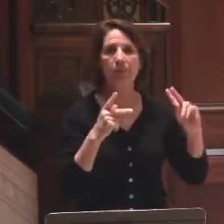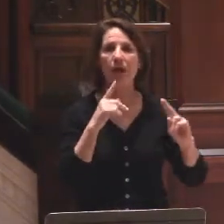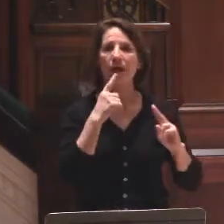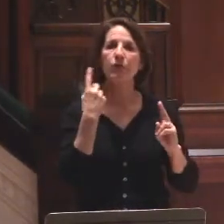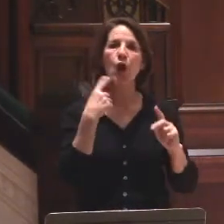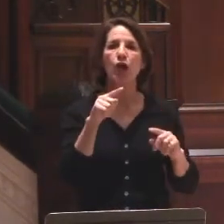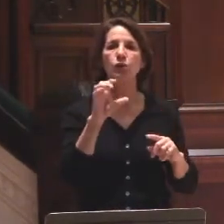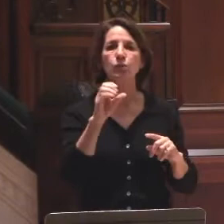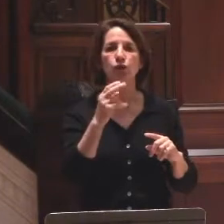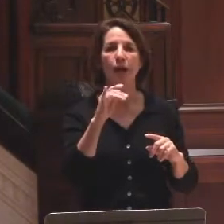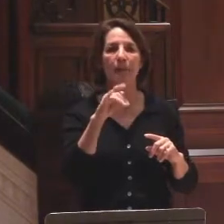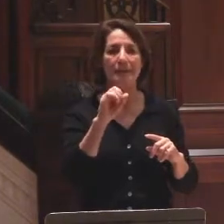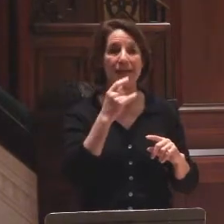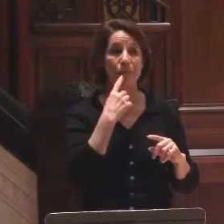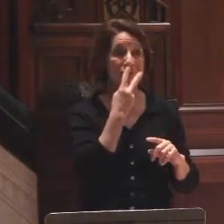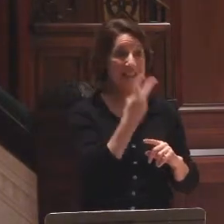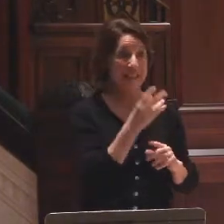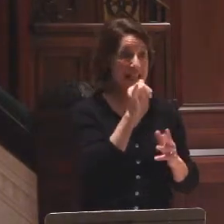and been able to see that.